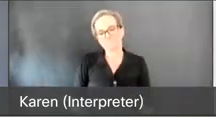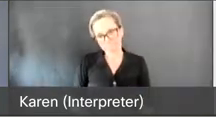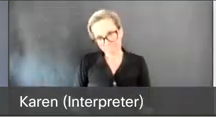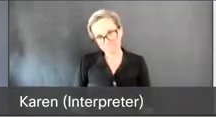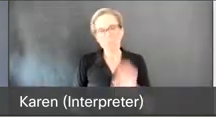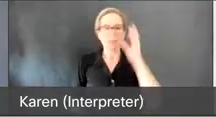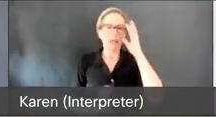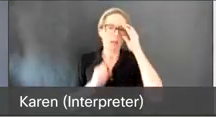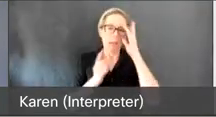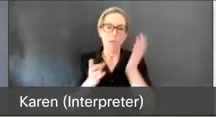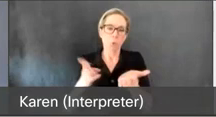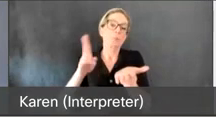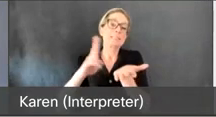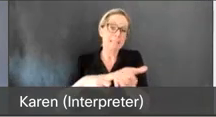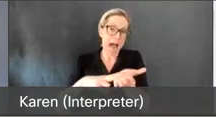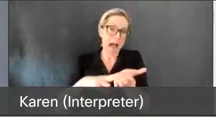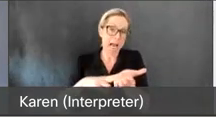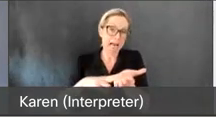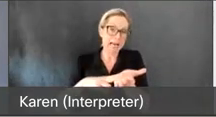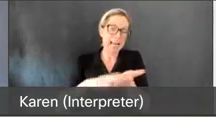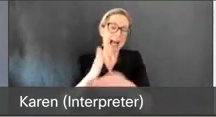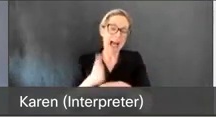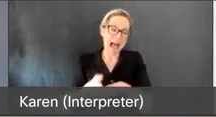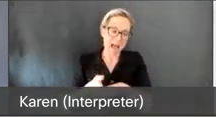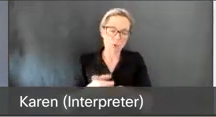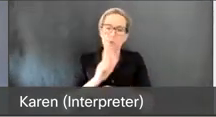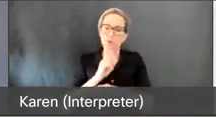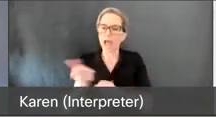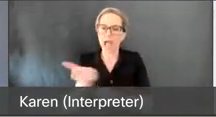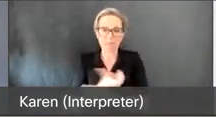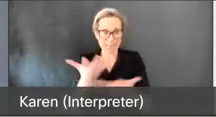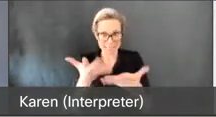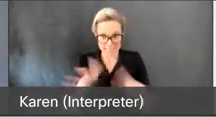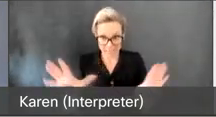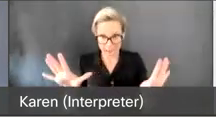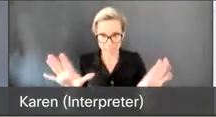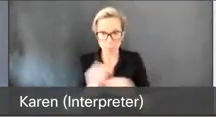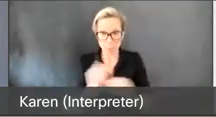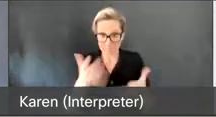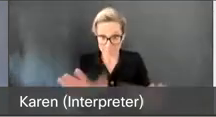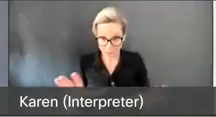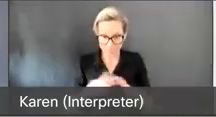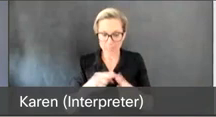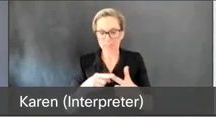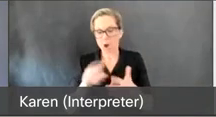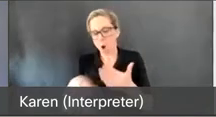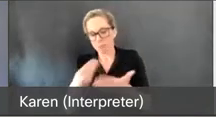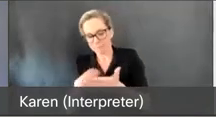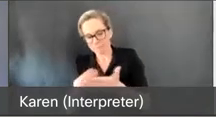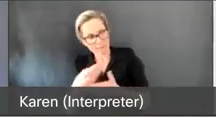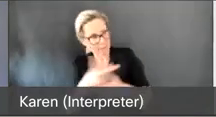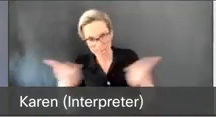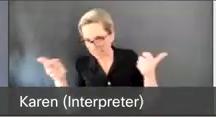you sign that only when you're completely sure everything is done, fiscally accounted for,